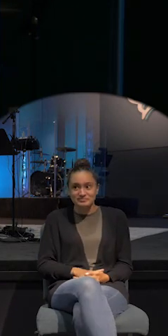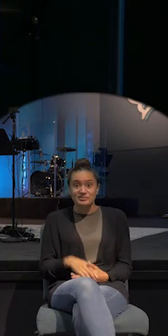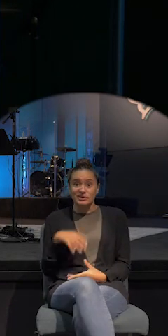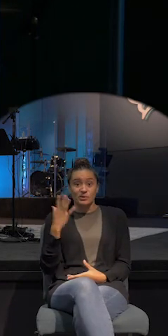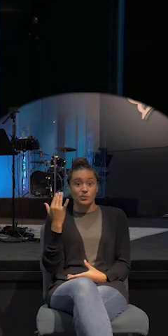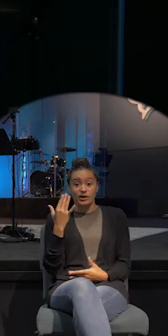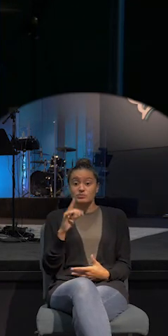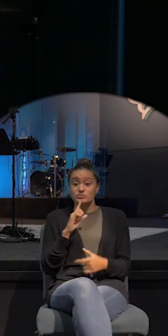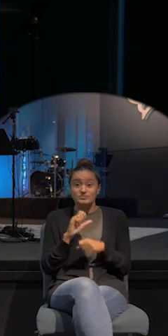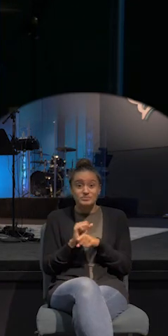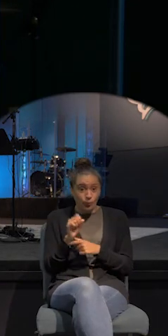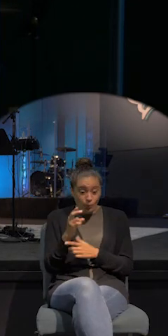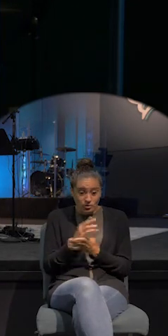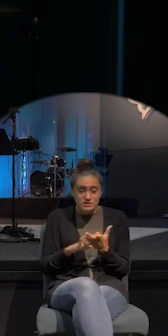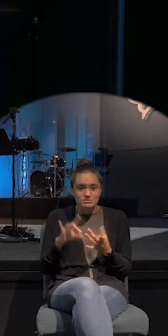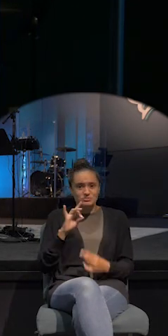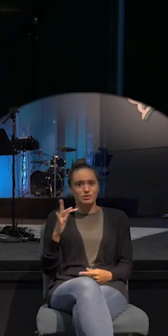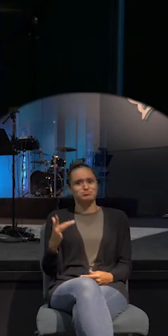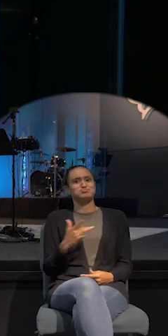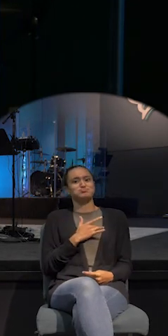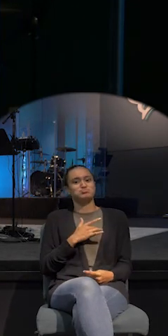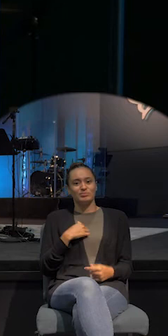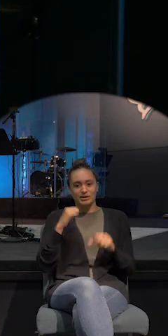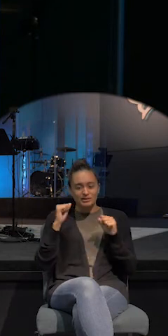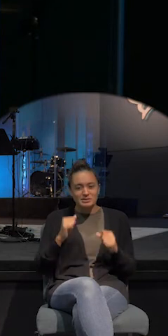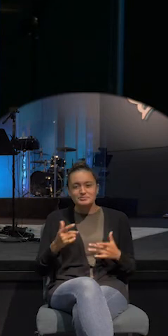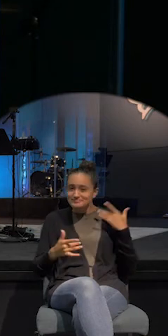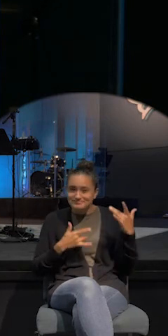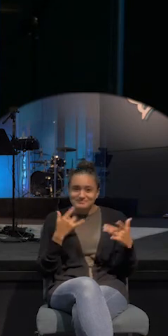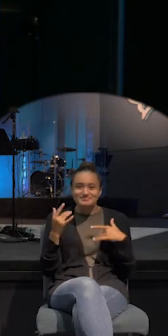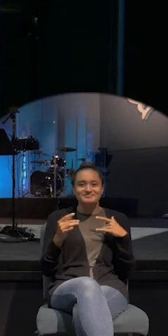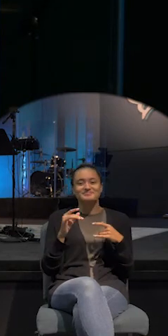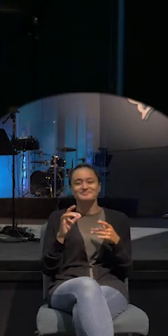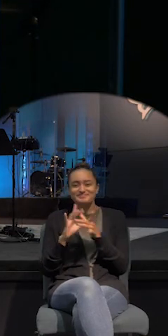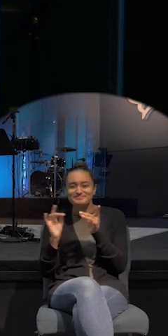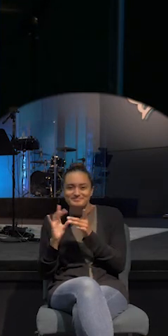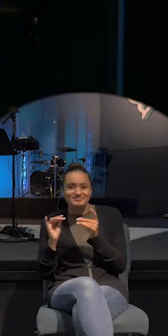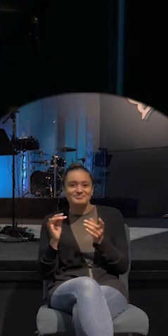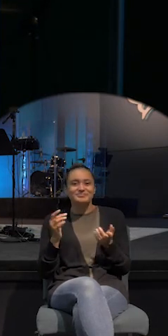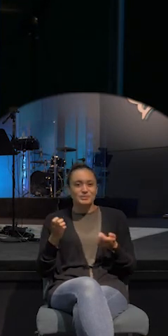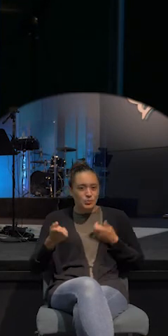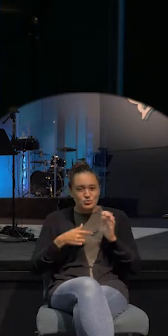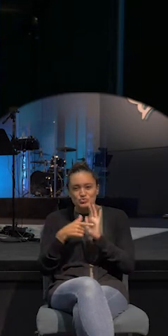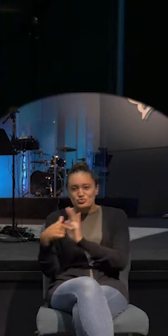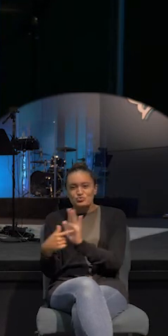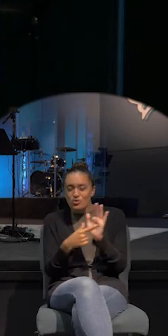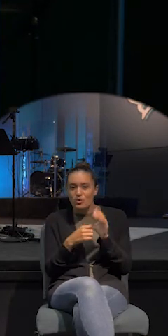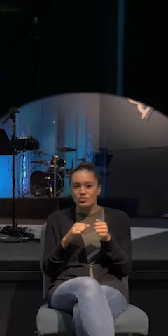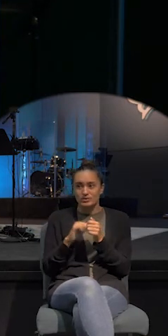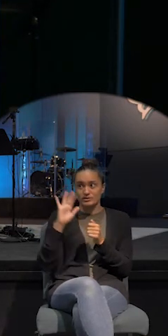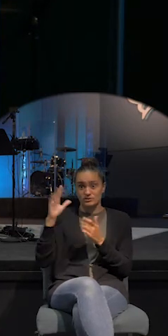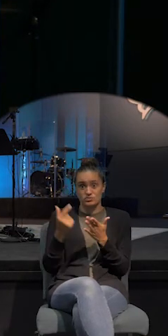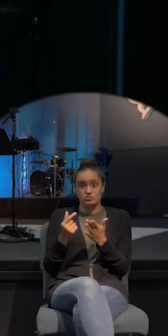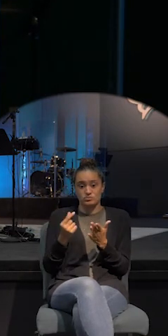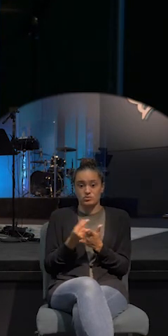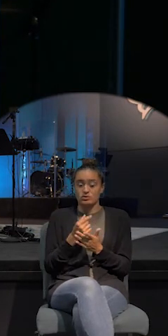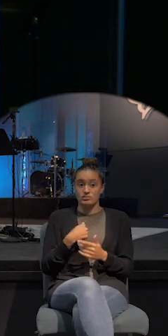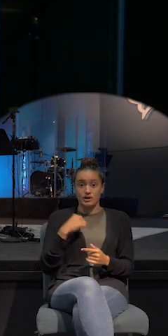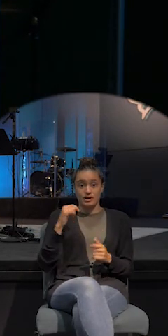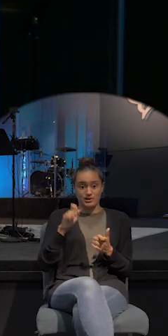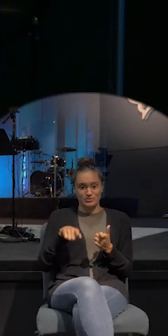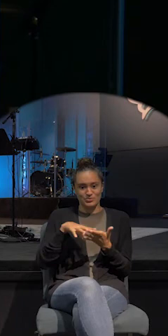it's the Holy Spirit that makes me come alive with his word. And I've had to learn to stretch out my hand a long time